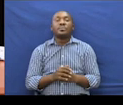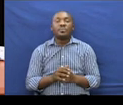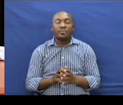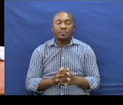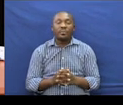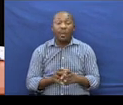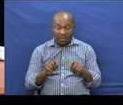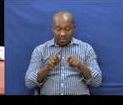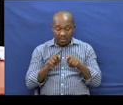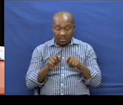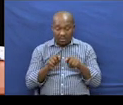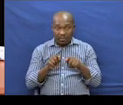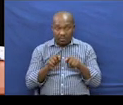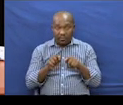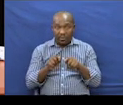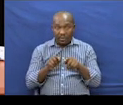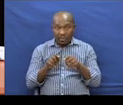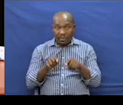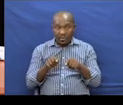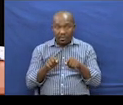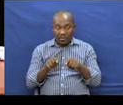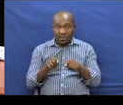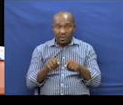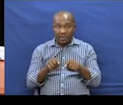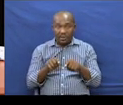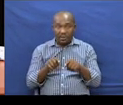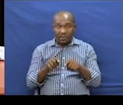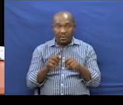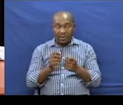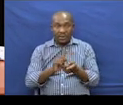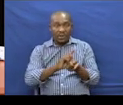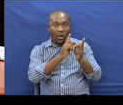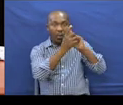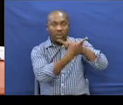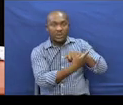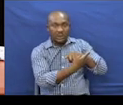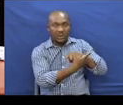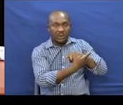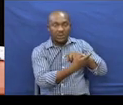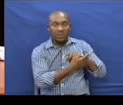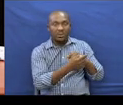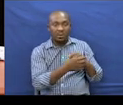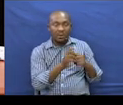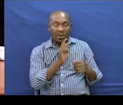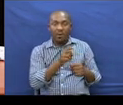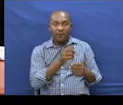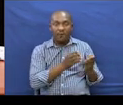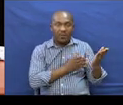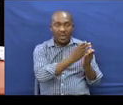This type of democracy is the opposite of direct democracy. And it is also called